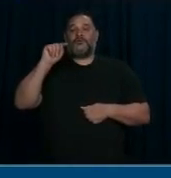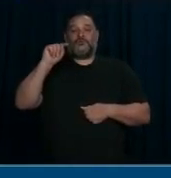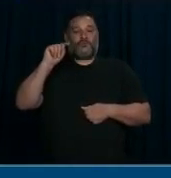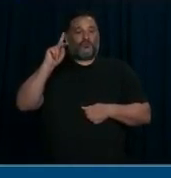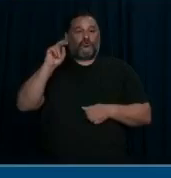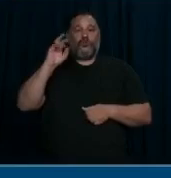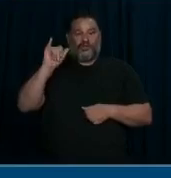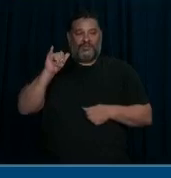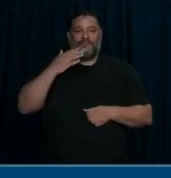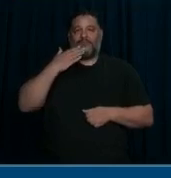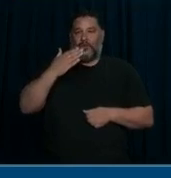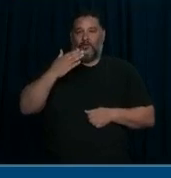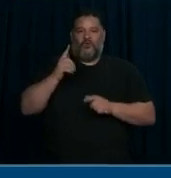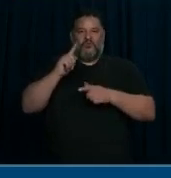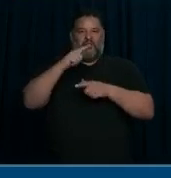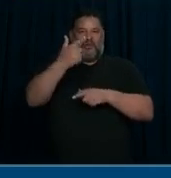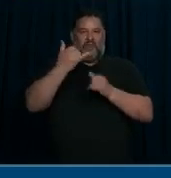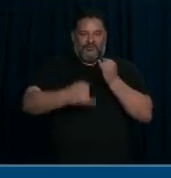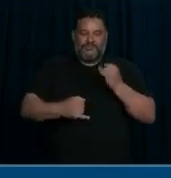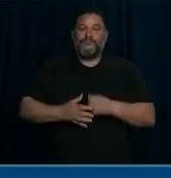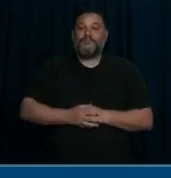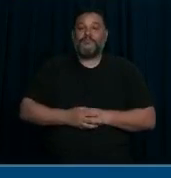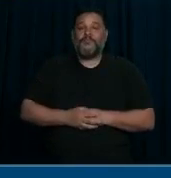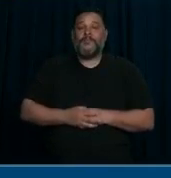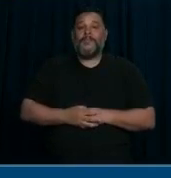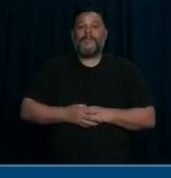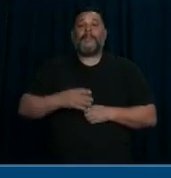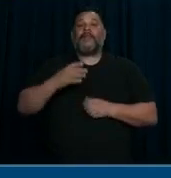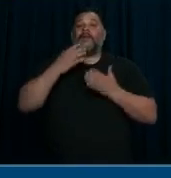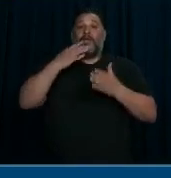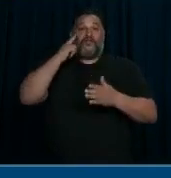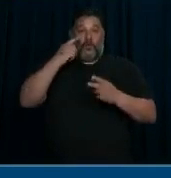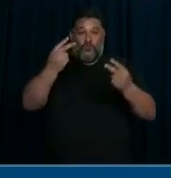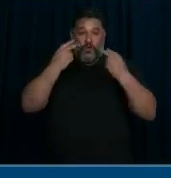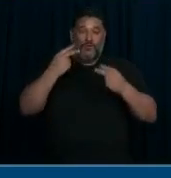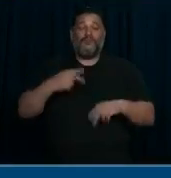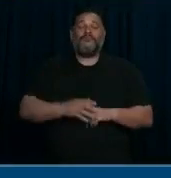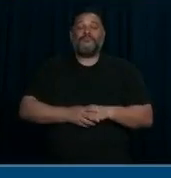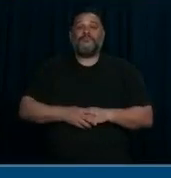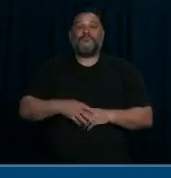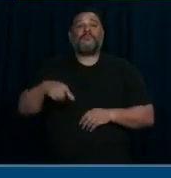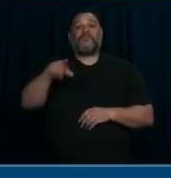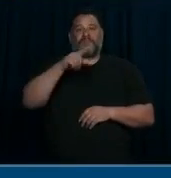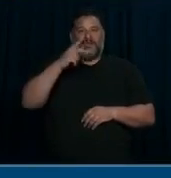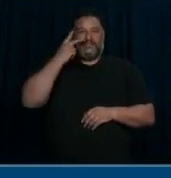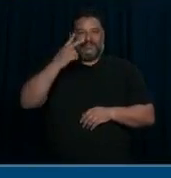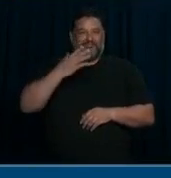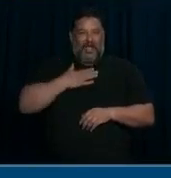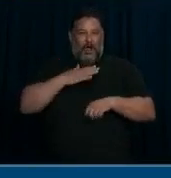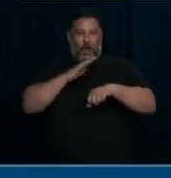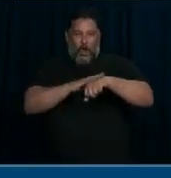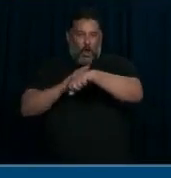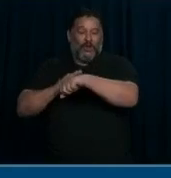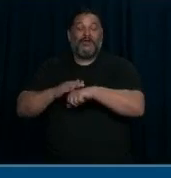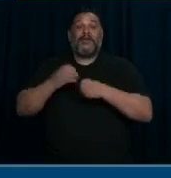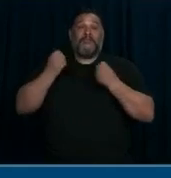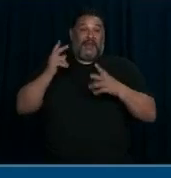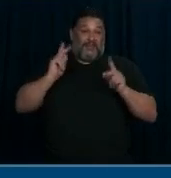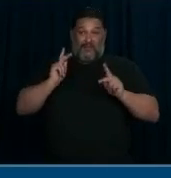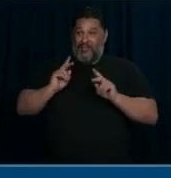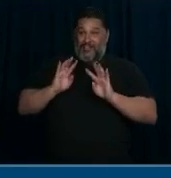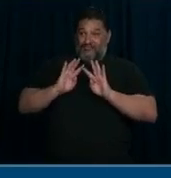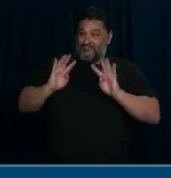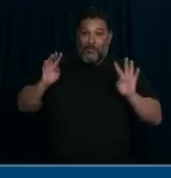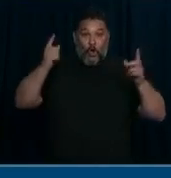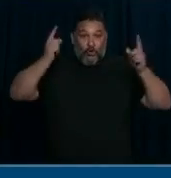much for tuning in. I'll bet you saw tonight what I said you would see in my spoiler alert. A bunch of people all agreeing